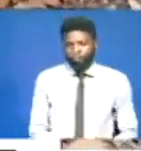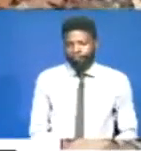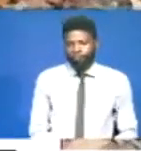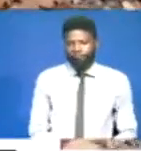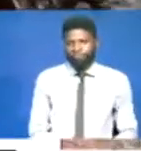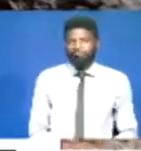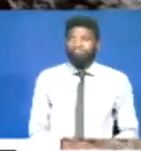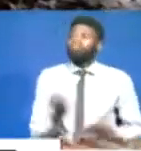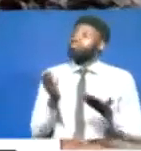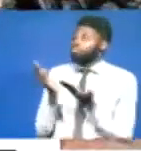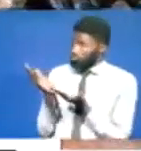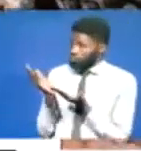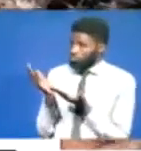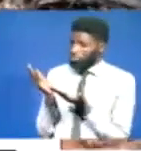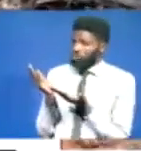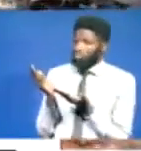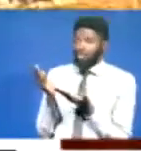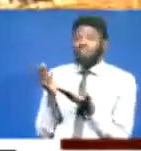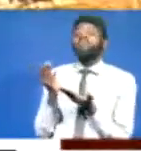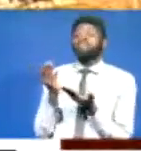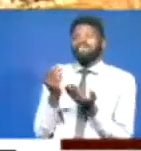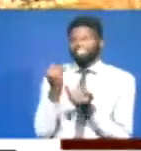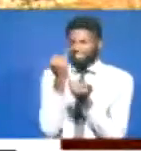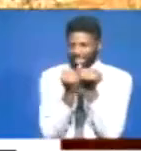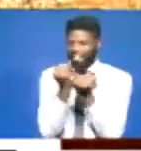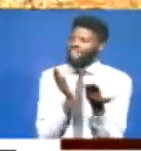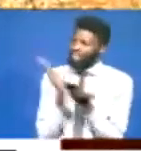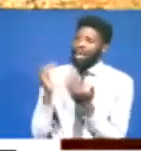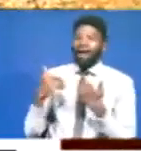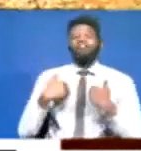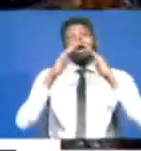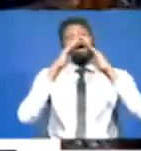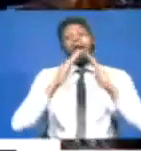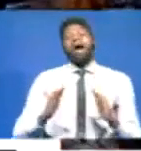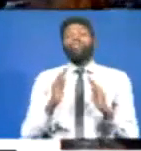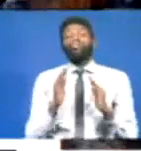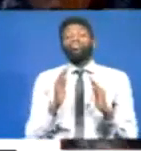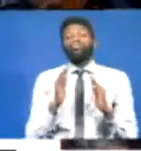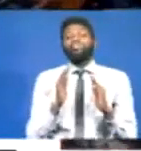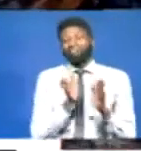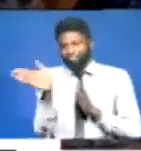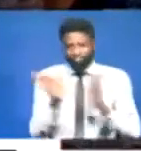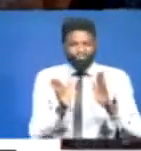Charred remains of what was only Saturday, a three-bedroom wooden bungalow.